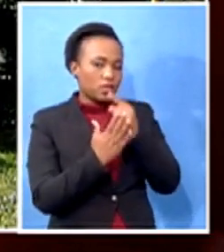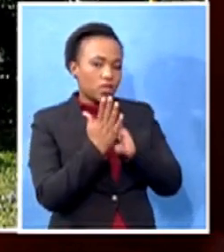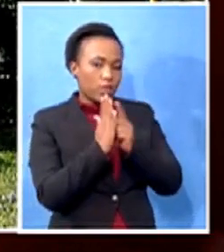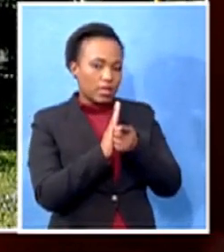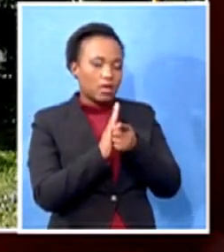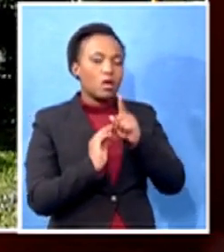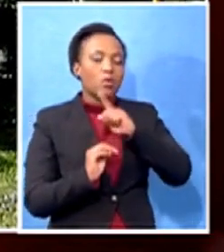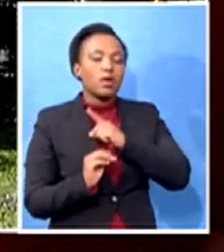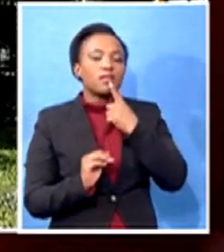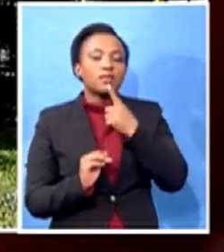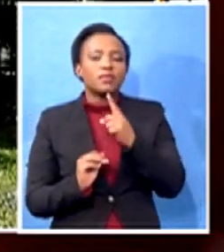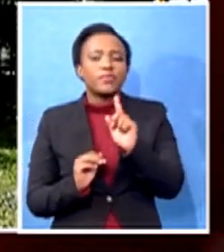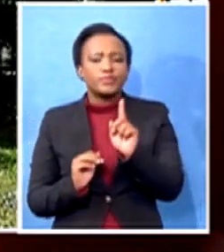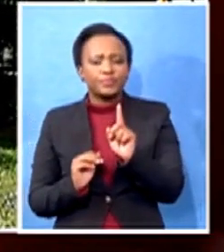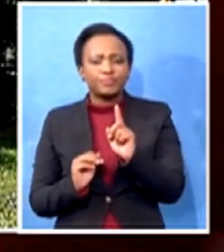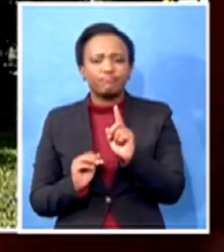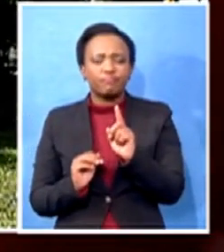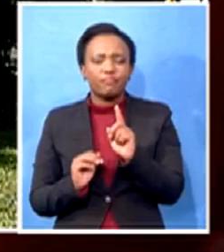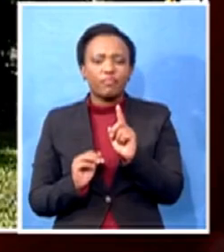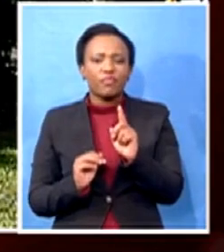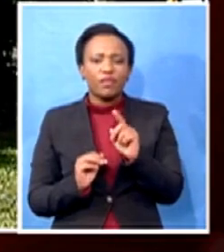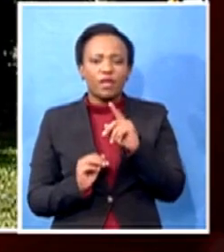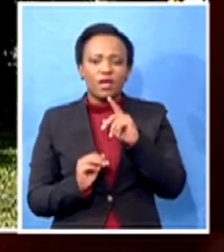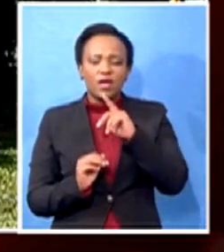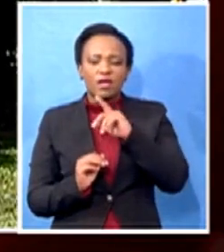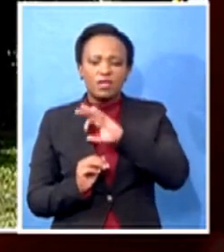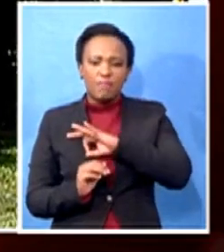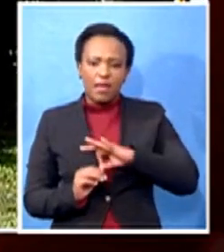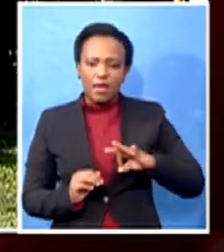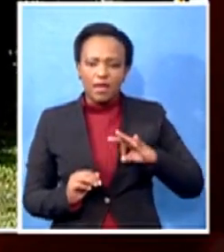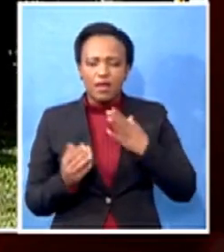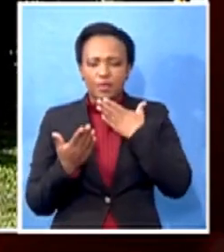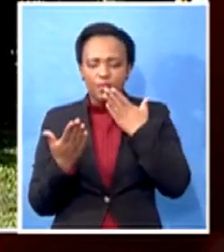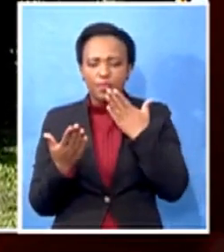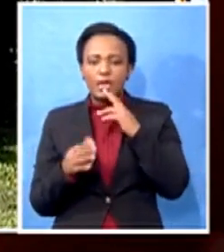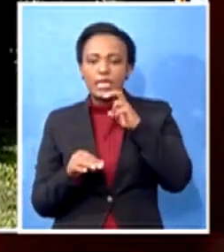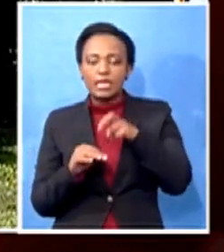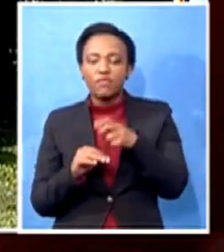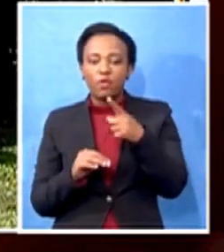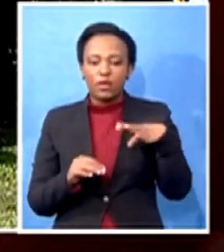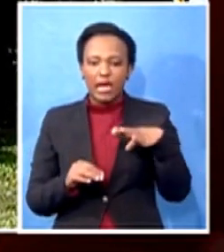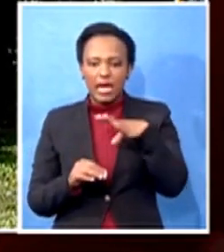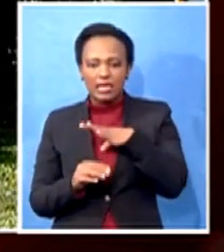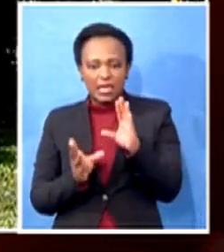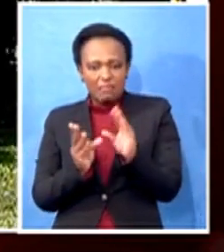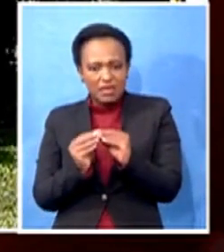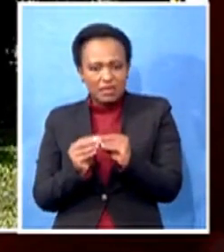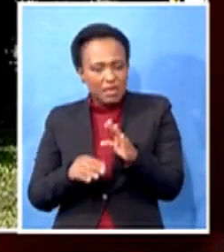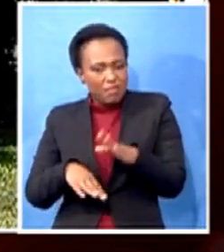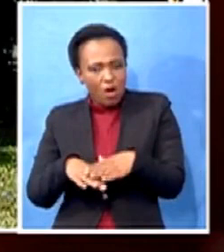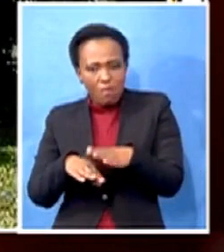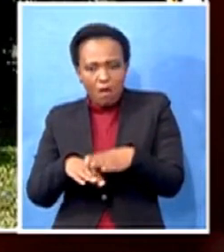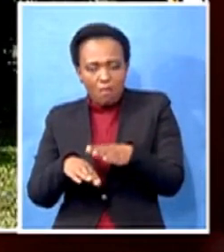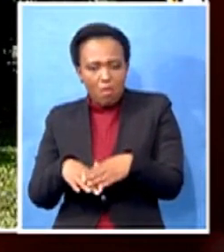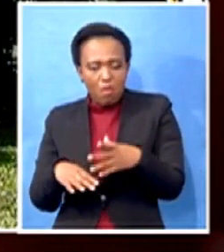a mayor, the need to hold a council meeting, etc., etc. I'm just looking at your